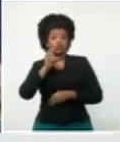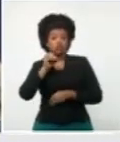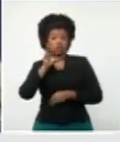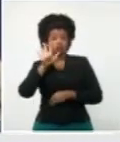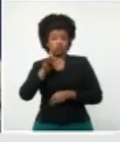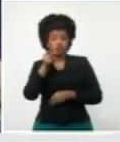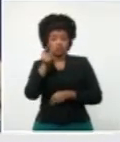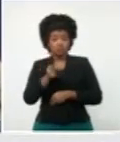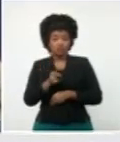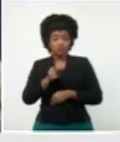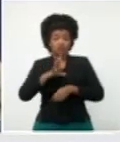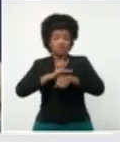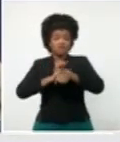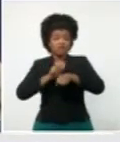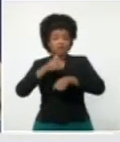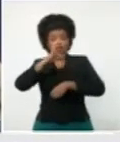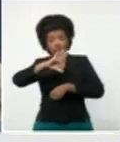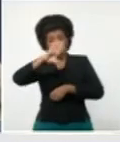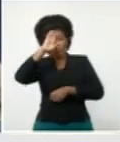239 patients, that is